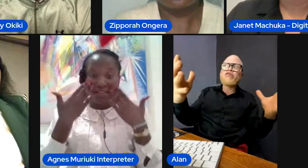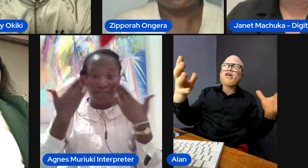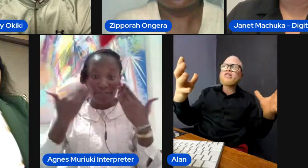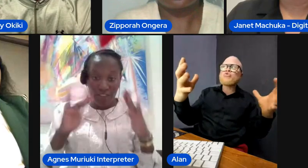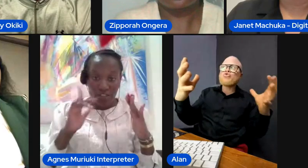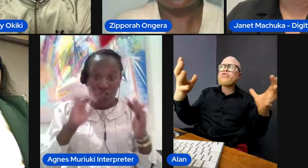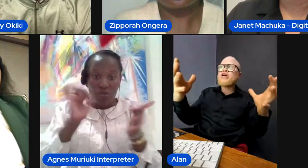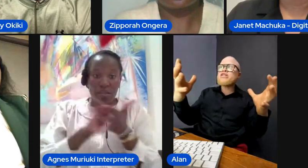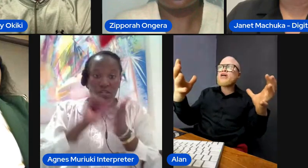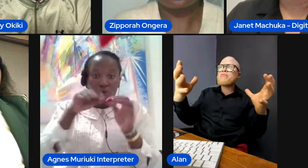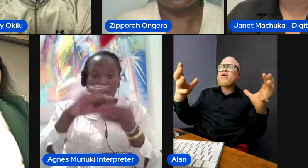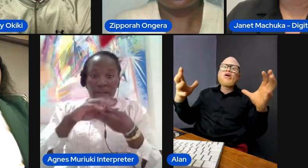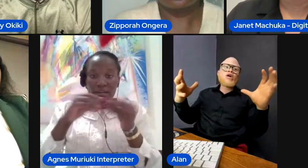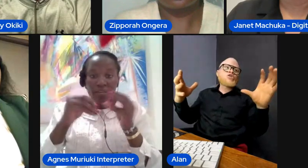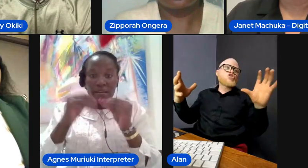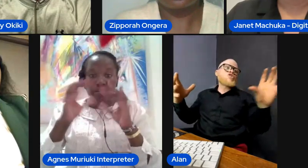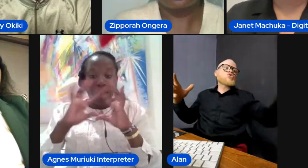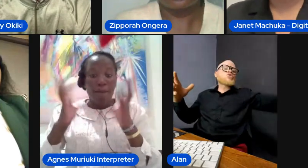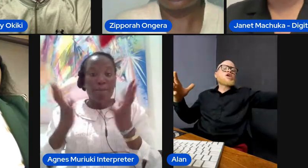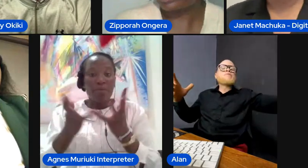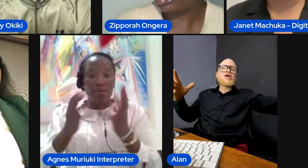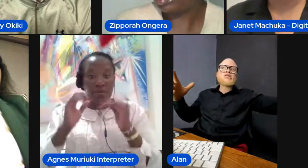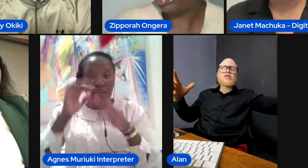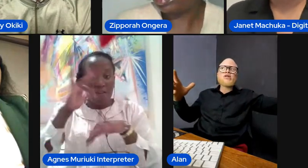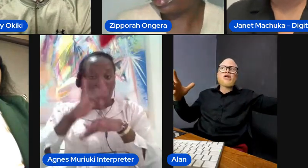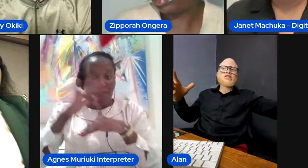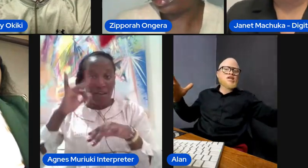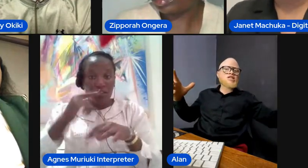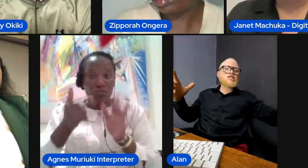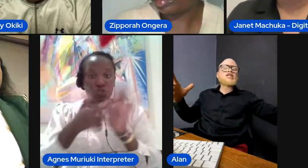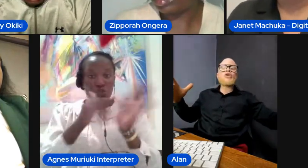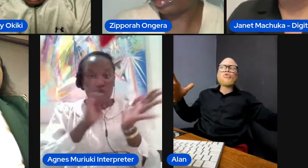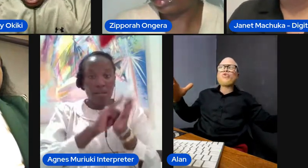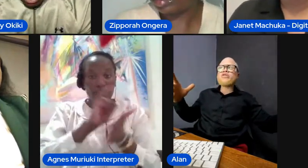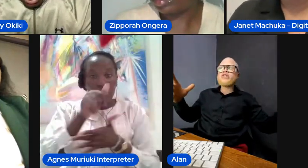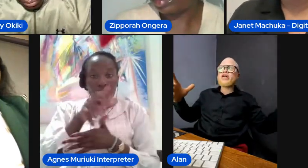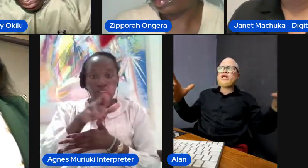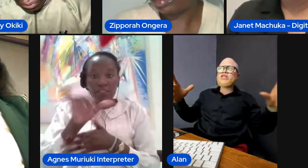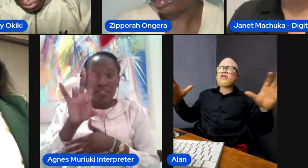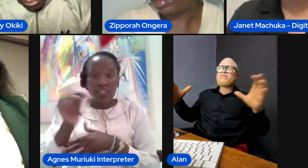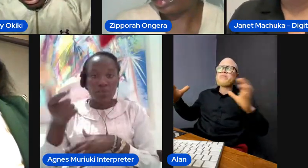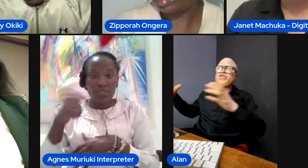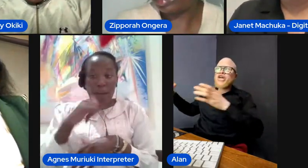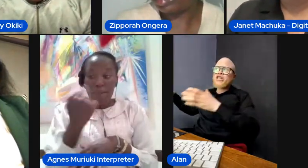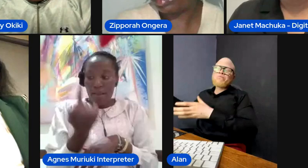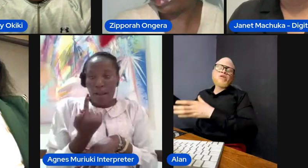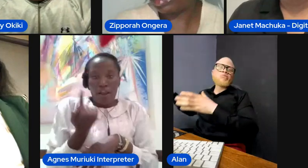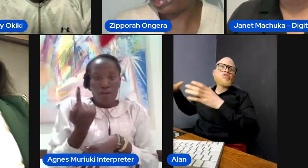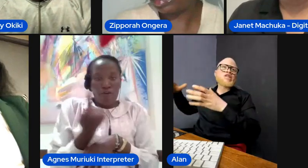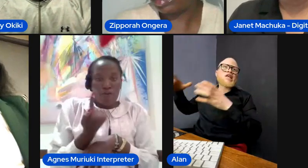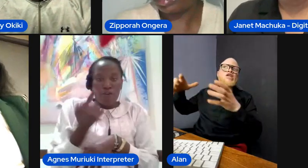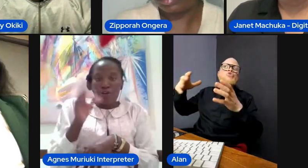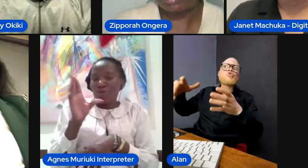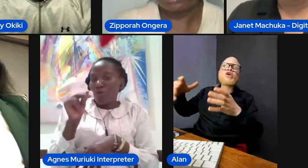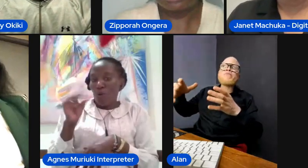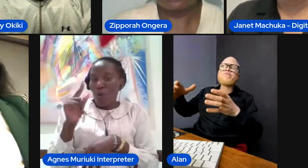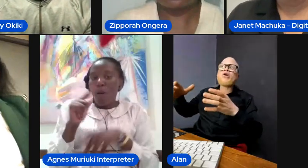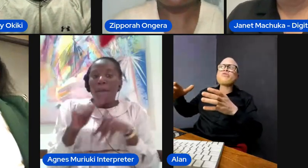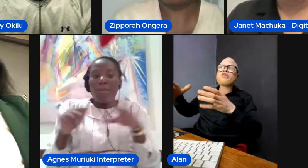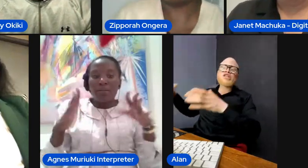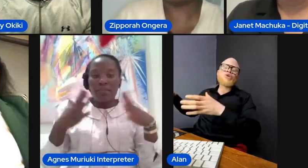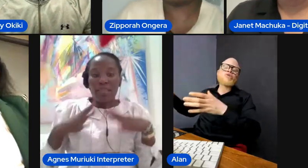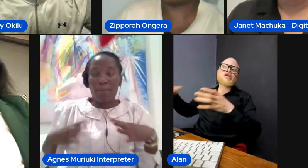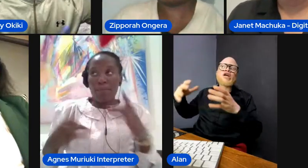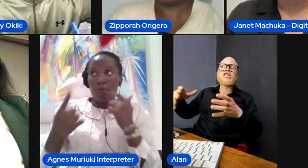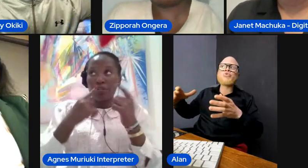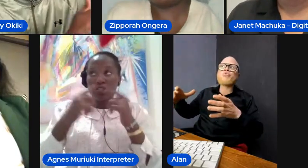snowball effect to show that Jerry is not coming as a standalone content creator, but then the people that he's talking